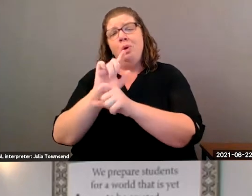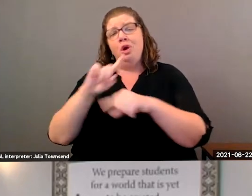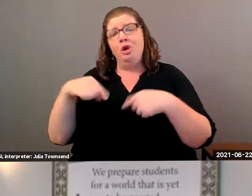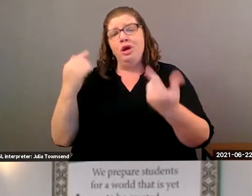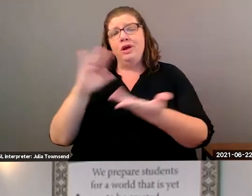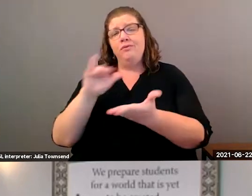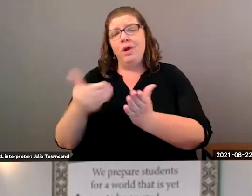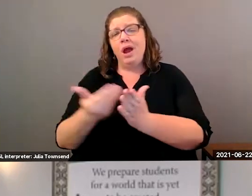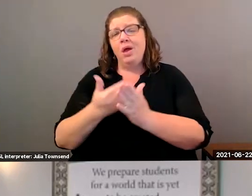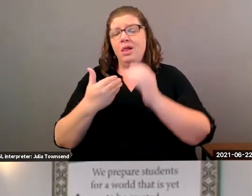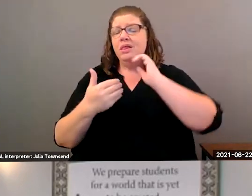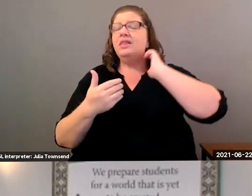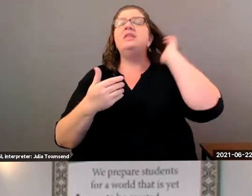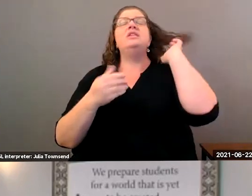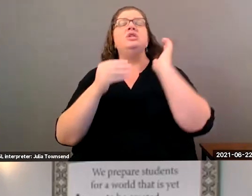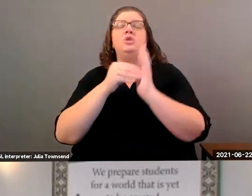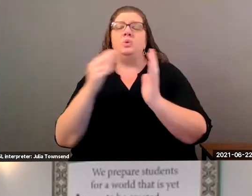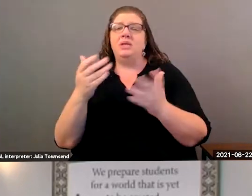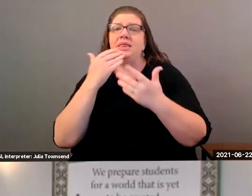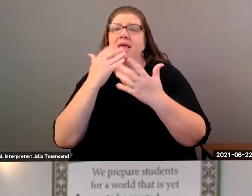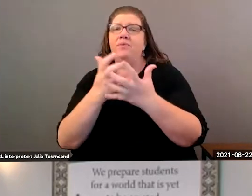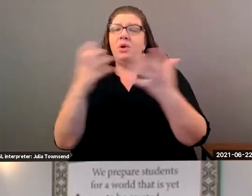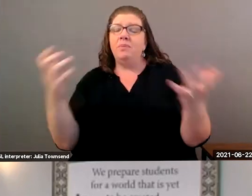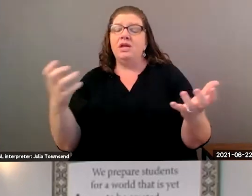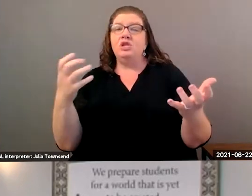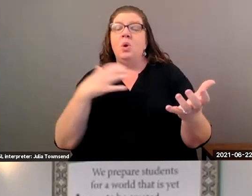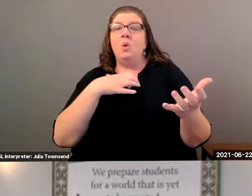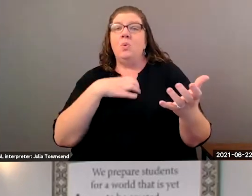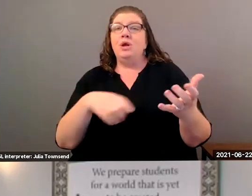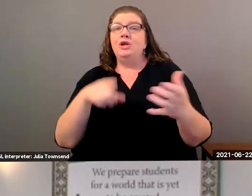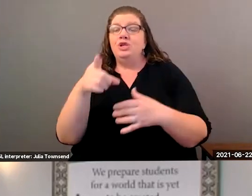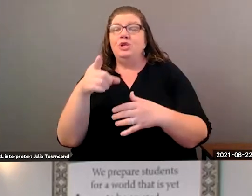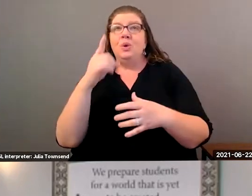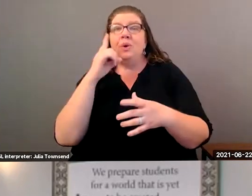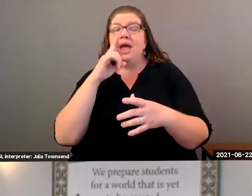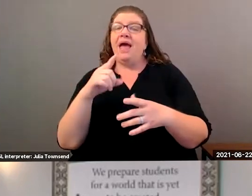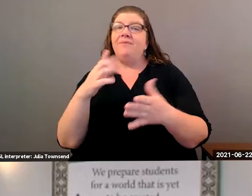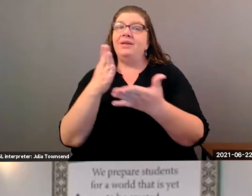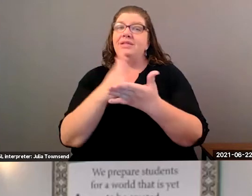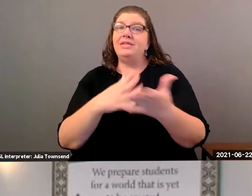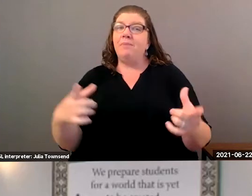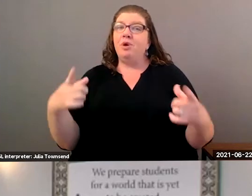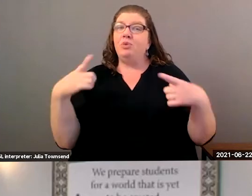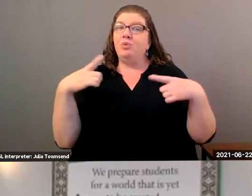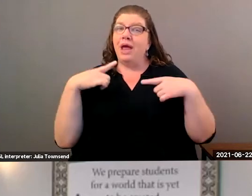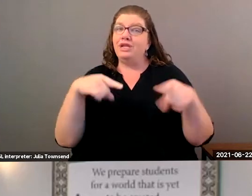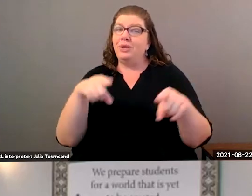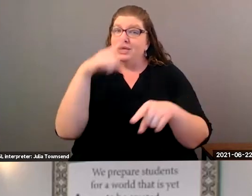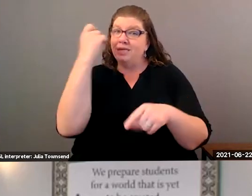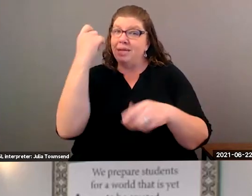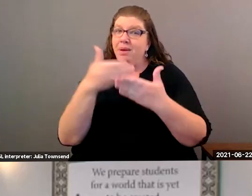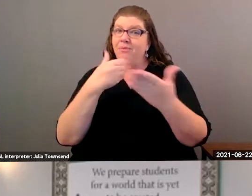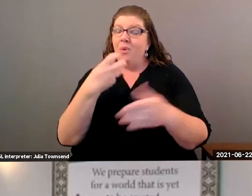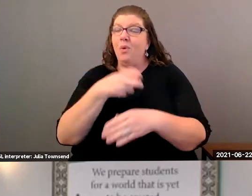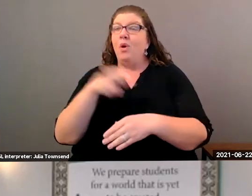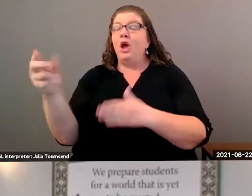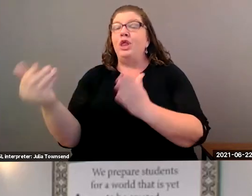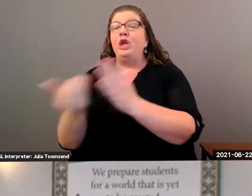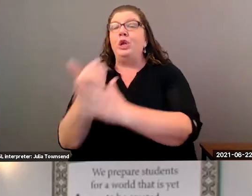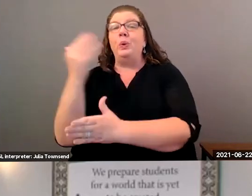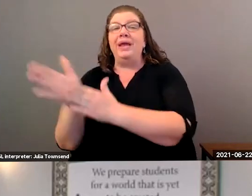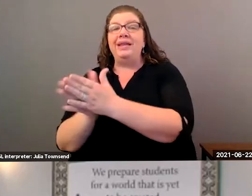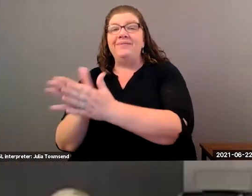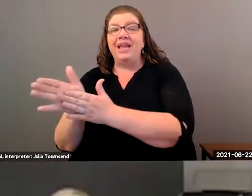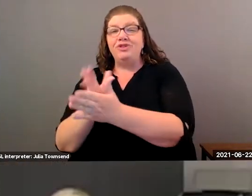students. Thank you very much, and we wish you that you have some rest during the summer before you go to your new adventures.